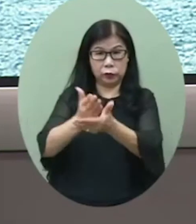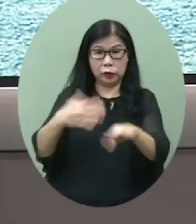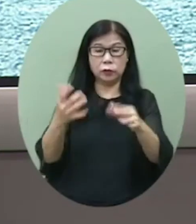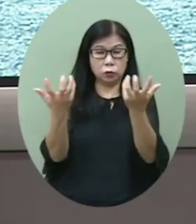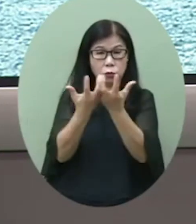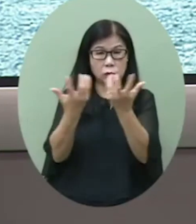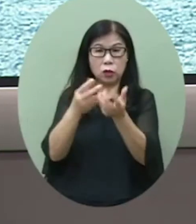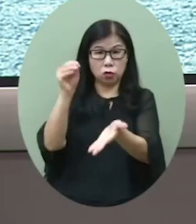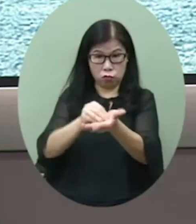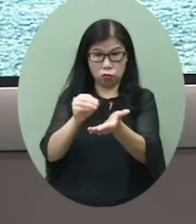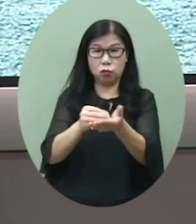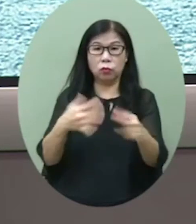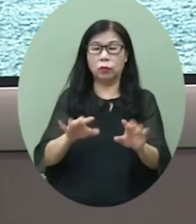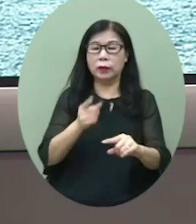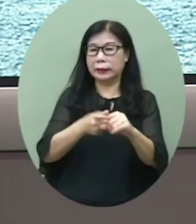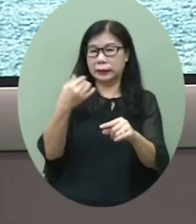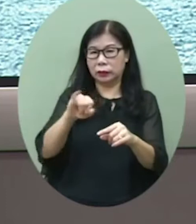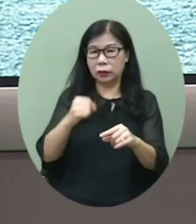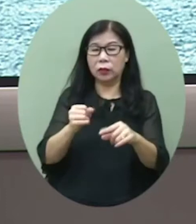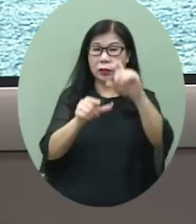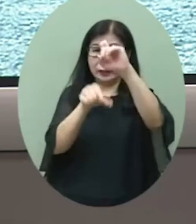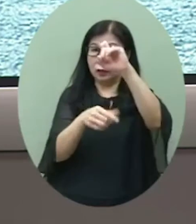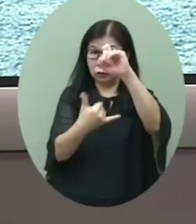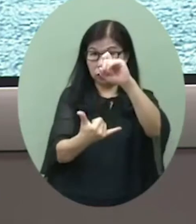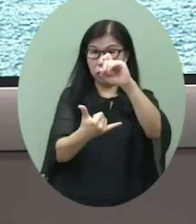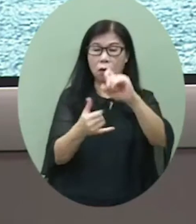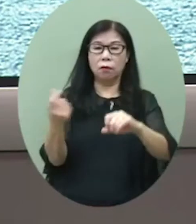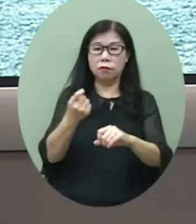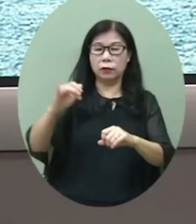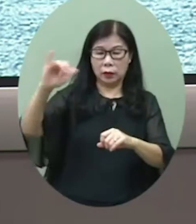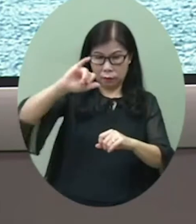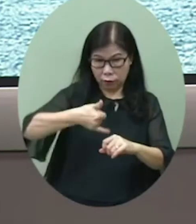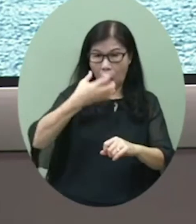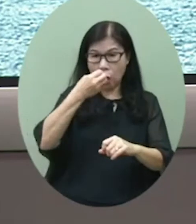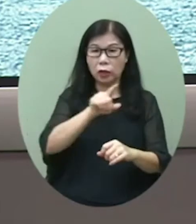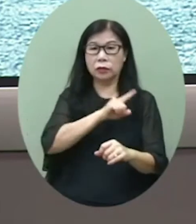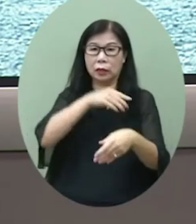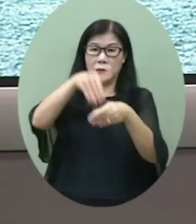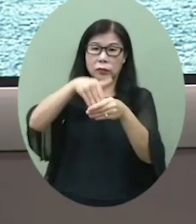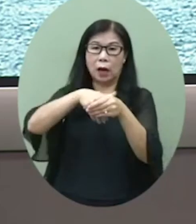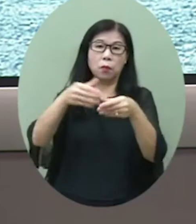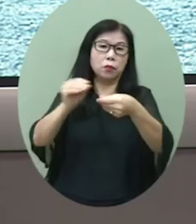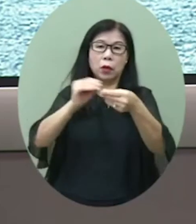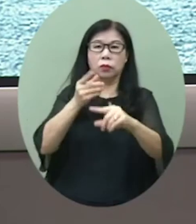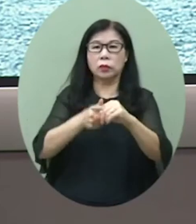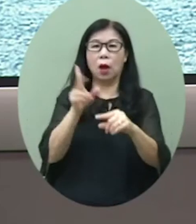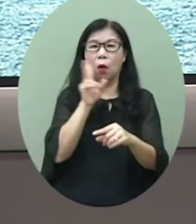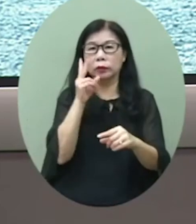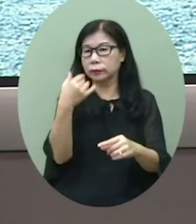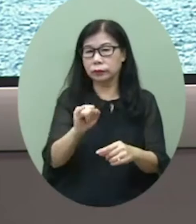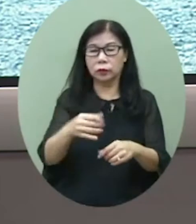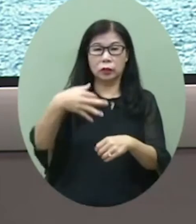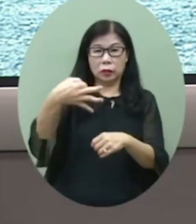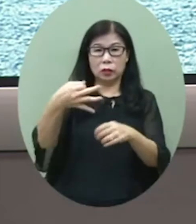But then, as you know, we have taken measures to reduce the number of arrivals and departures. So it seems impossible for these people to